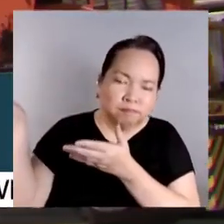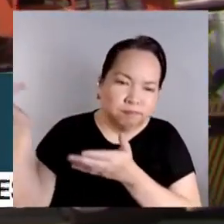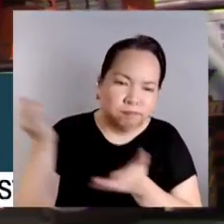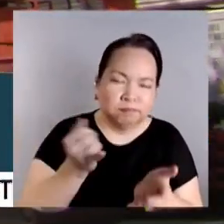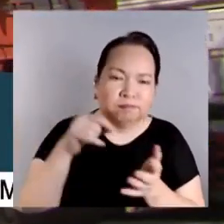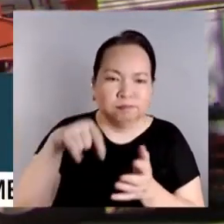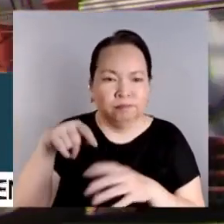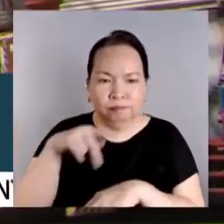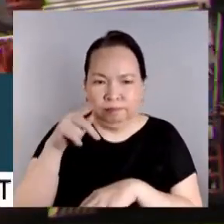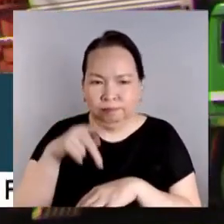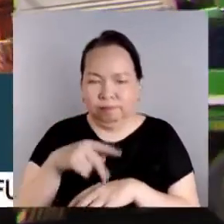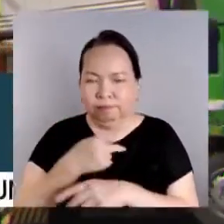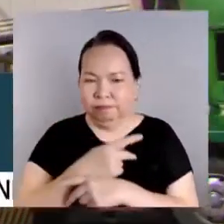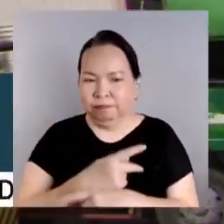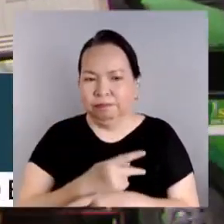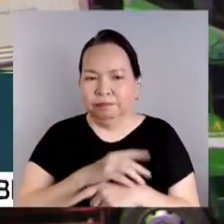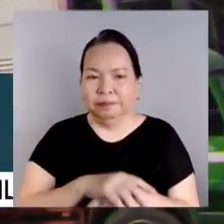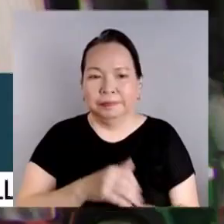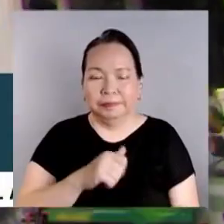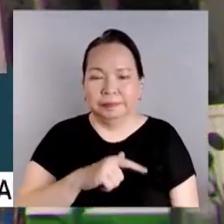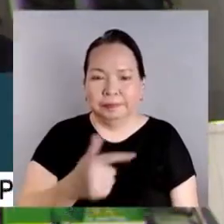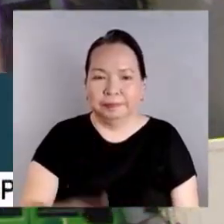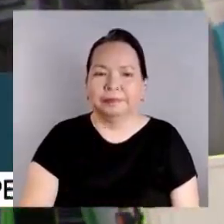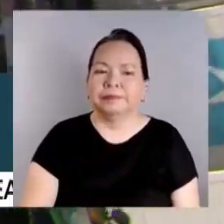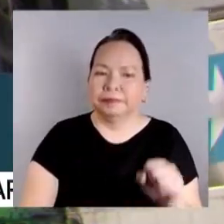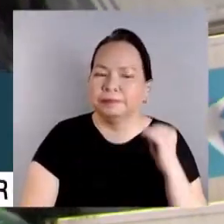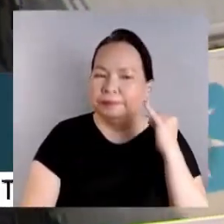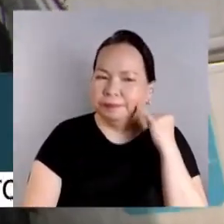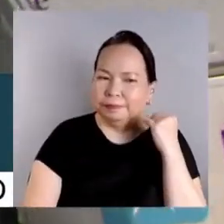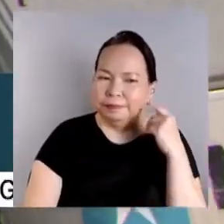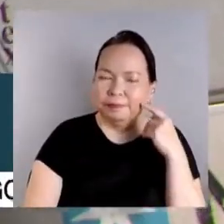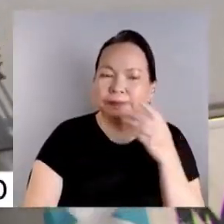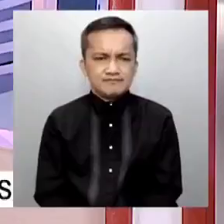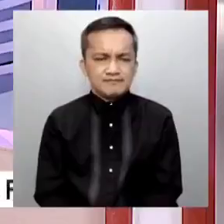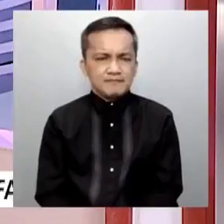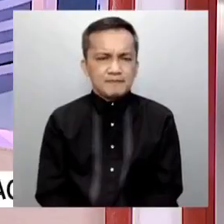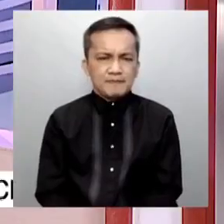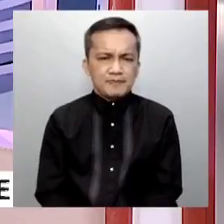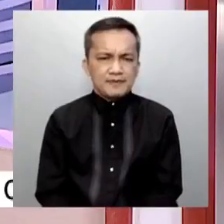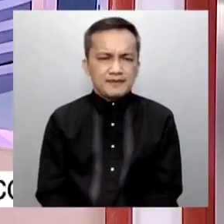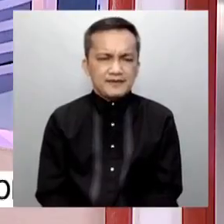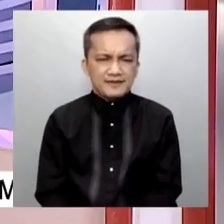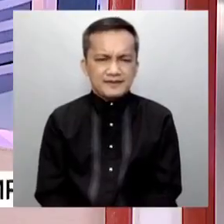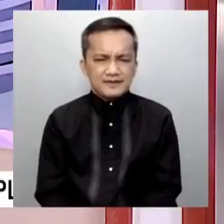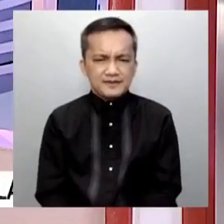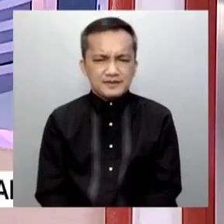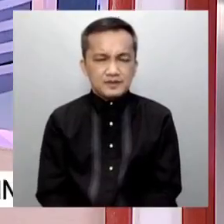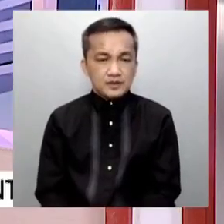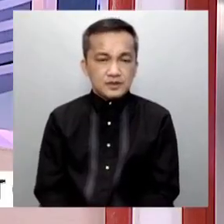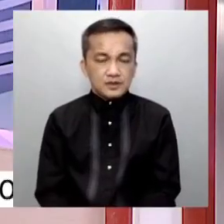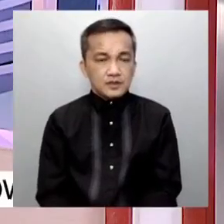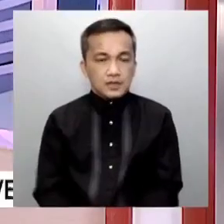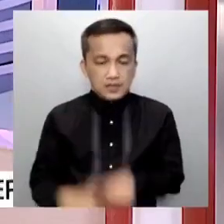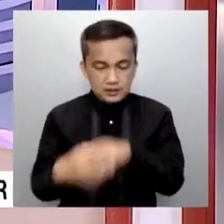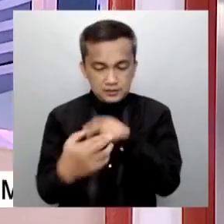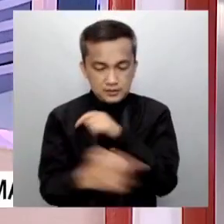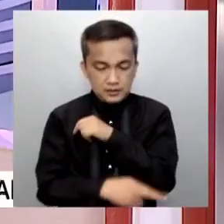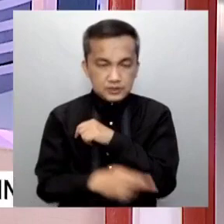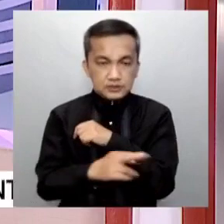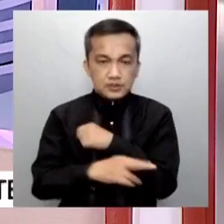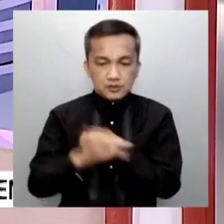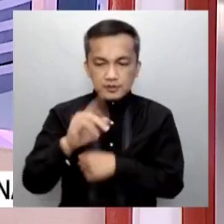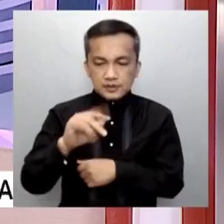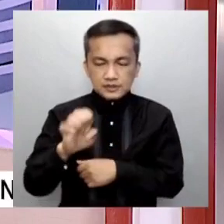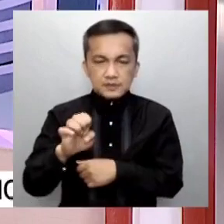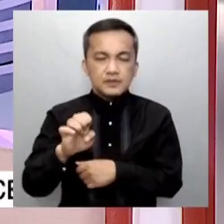the latest. Denise, back to you. Jackie Pascual with that report. Thanks, Jackie. The Regional Comprehensive Economic Partnership